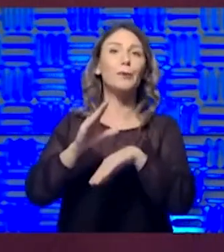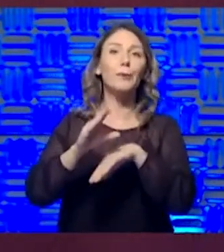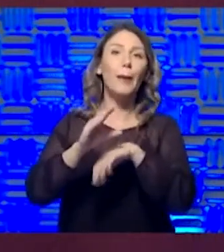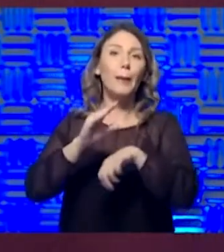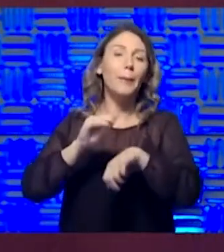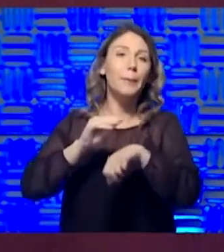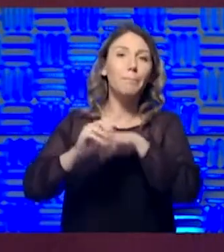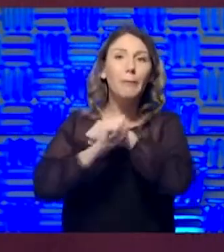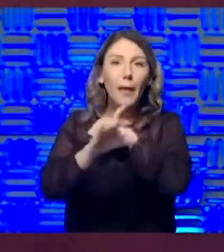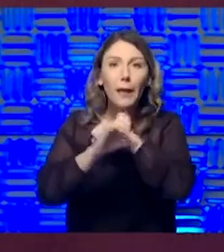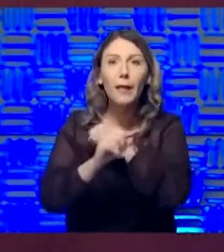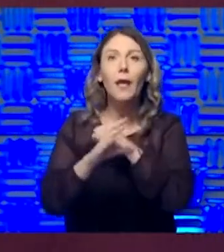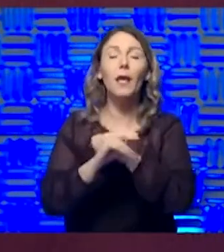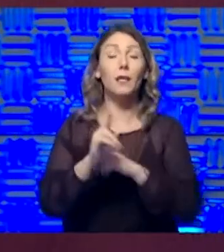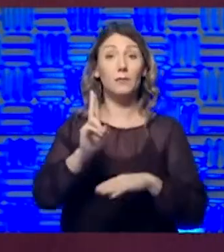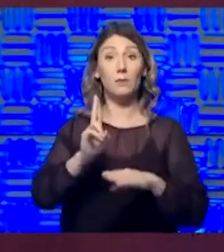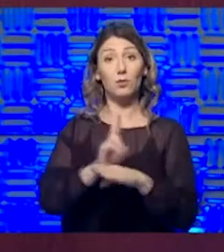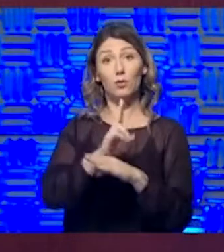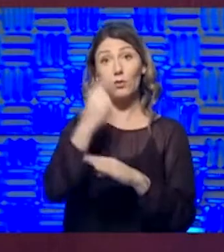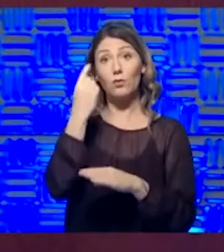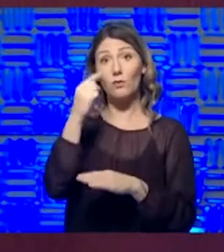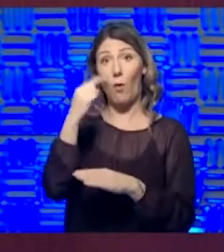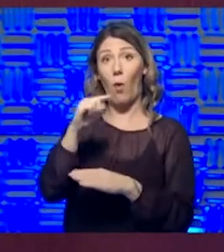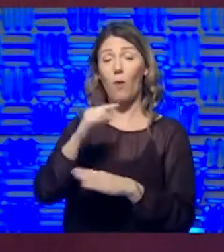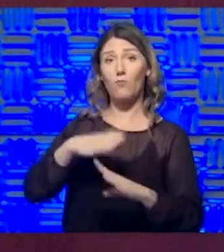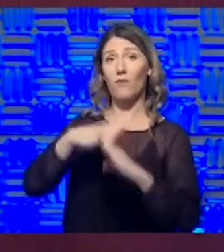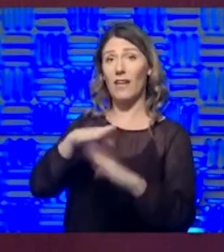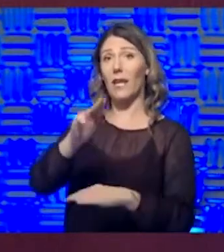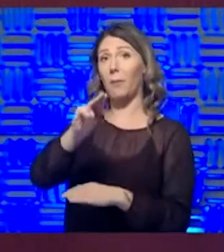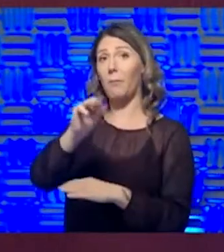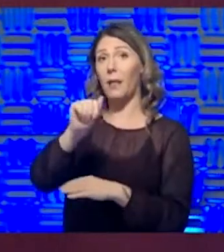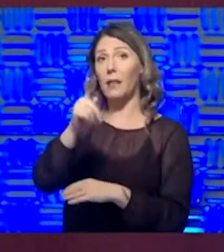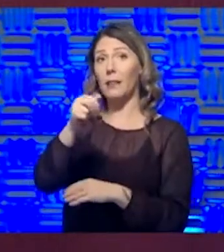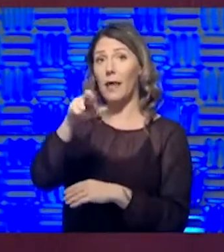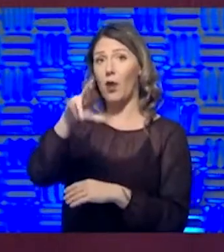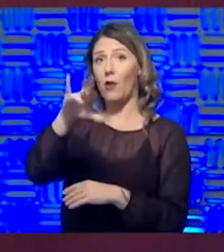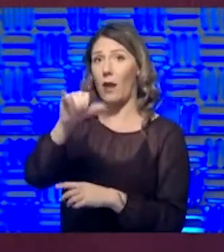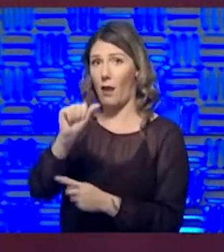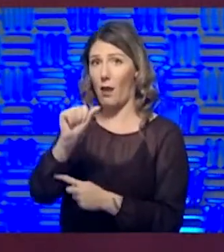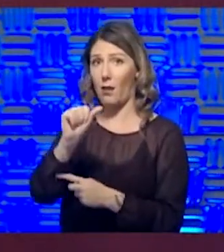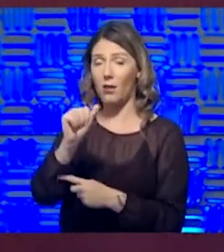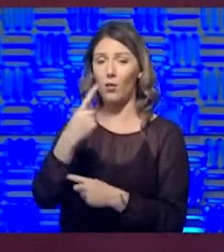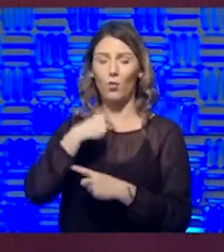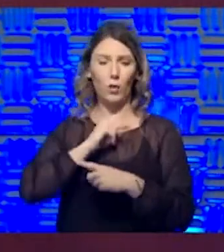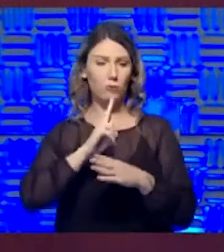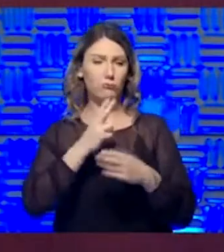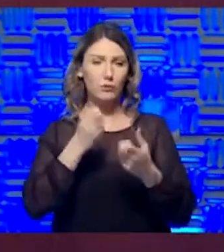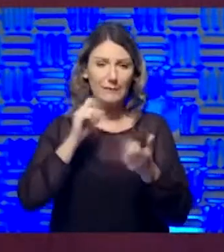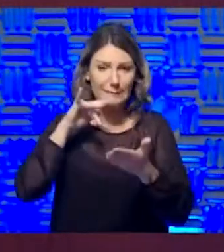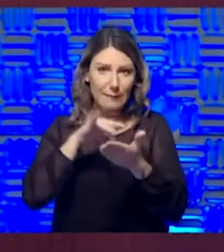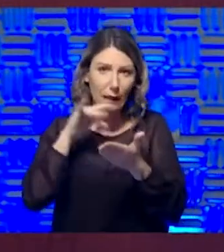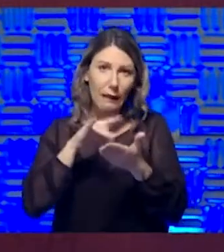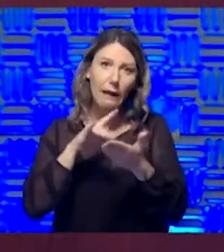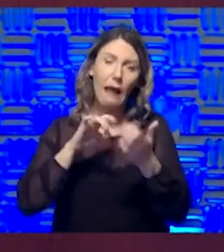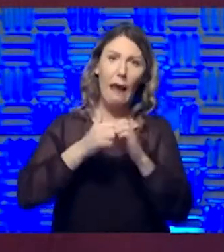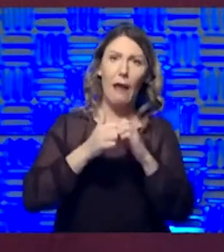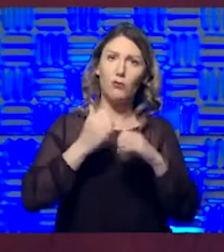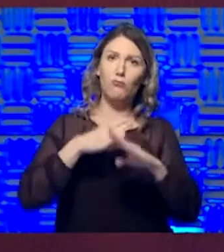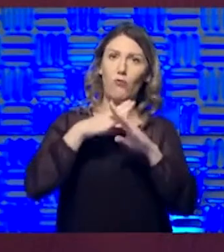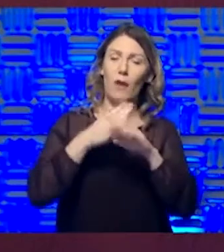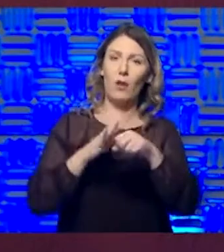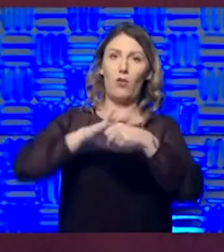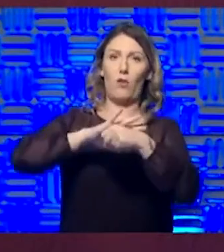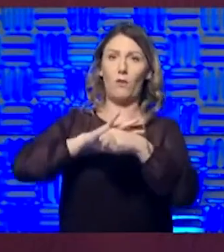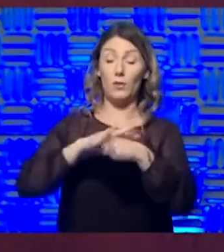for malaria prevention. And so what we're doing is using it to prevent COVID. And so healthcare workers that